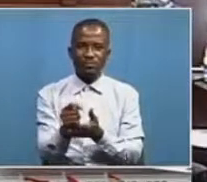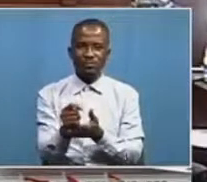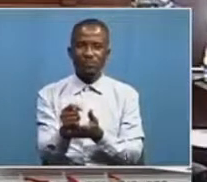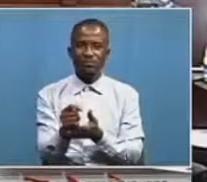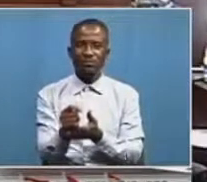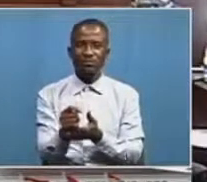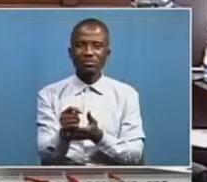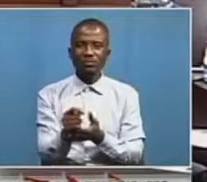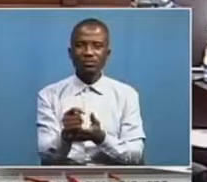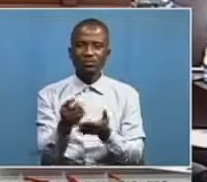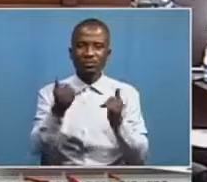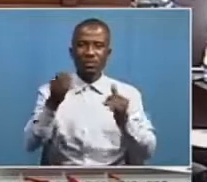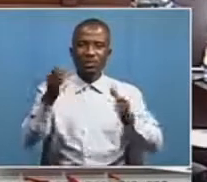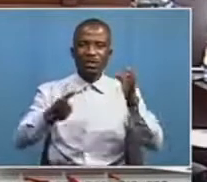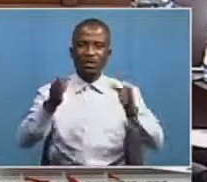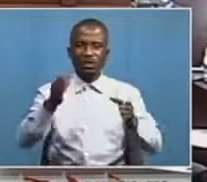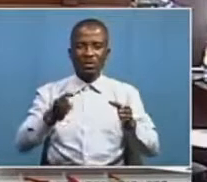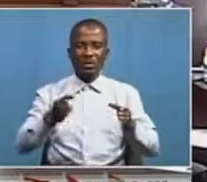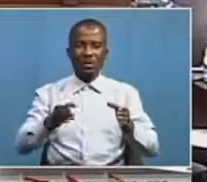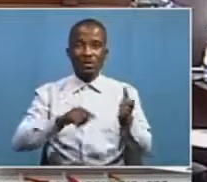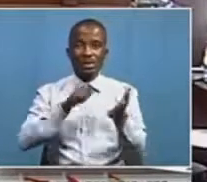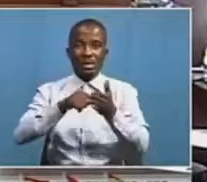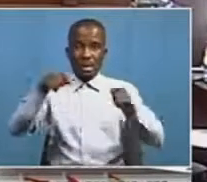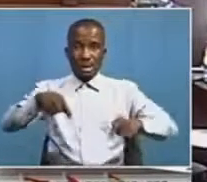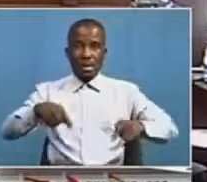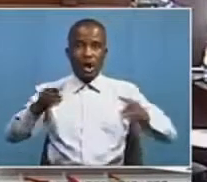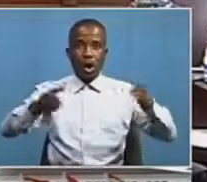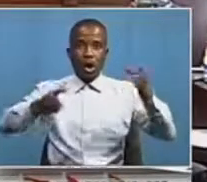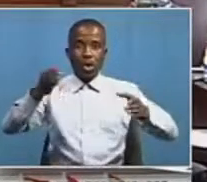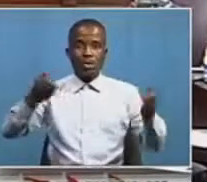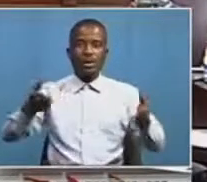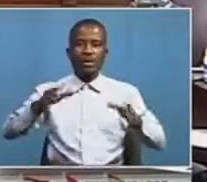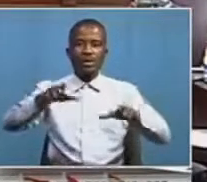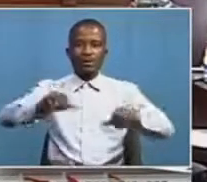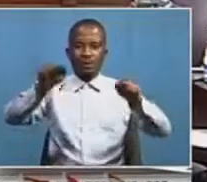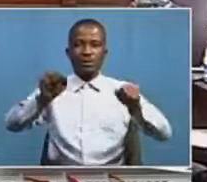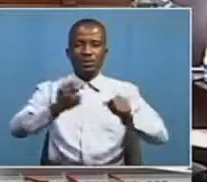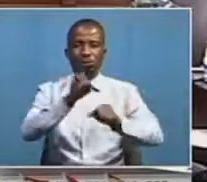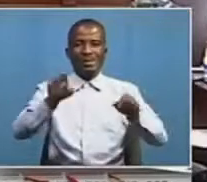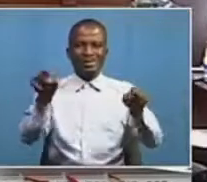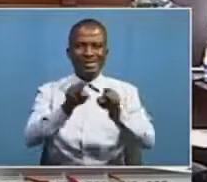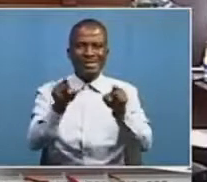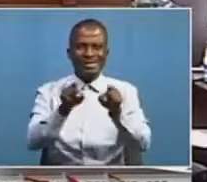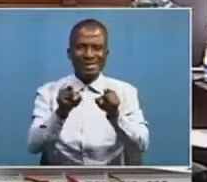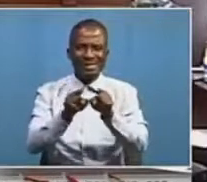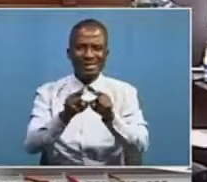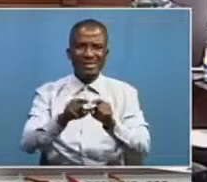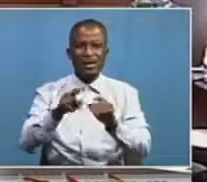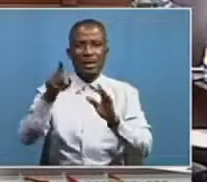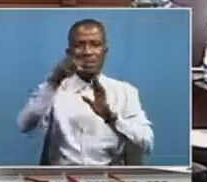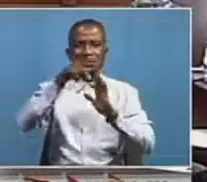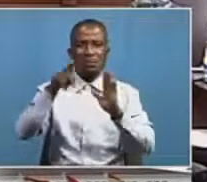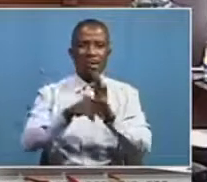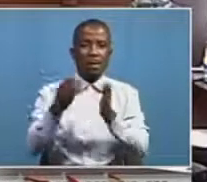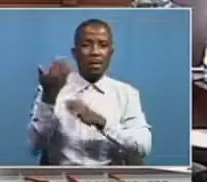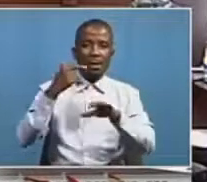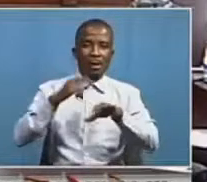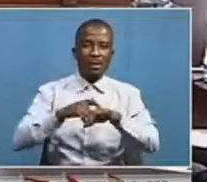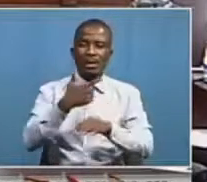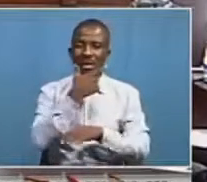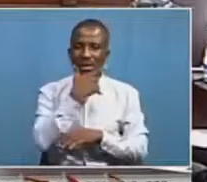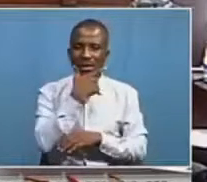quote. This court adopted the same principle in the first presidential election petition titled